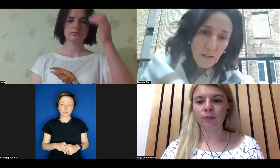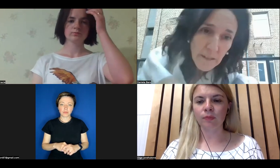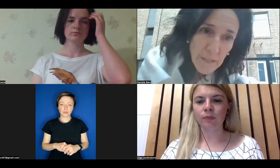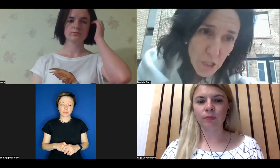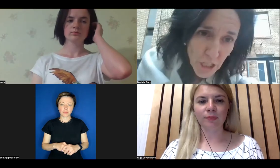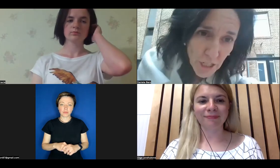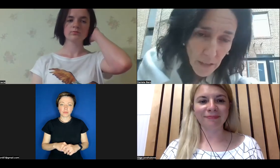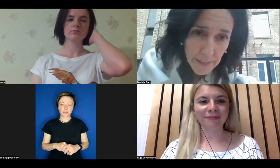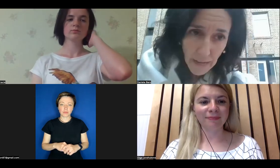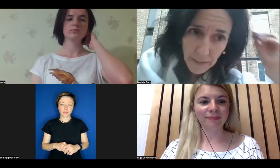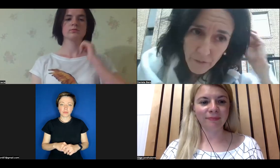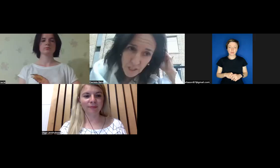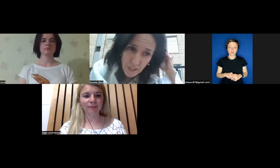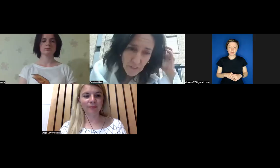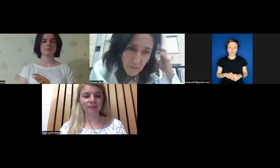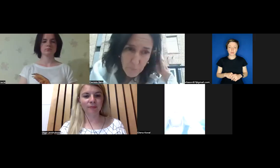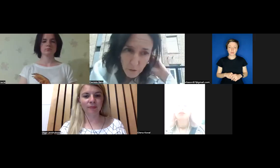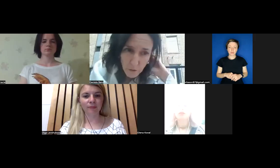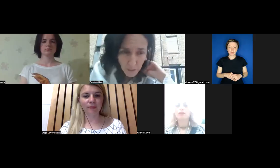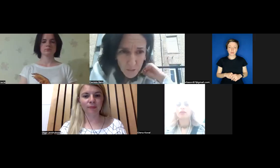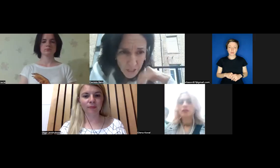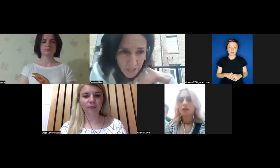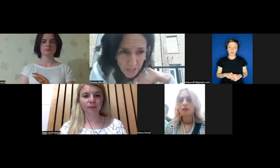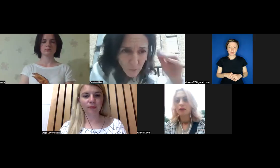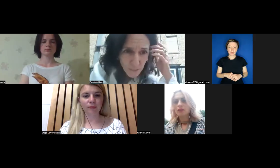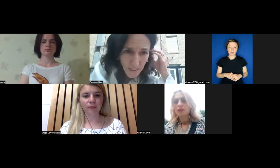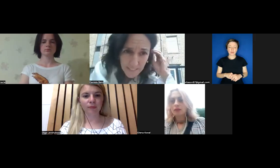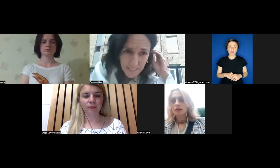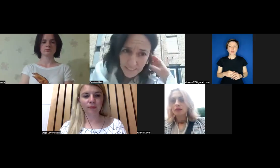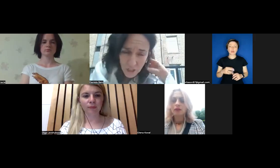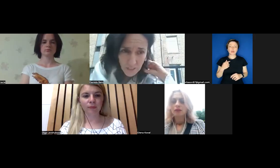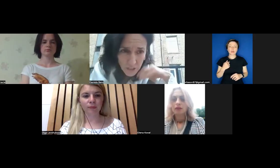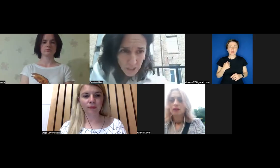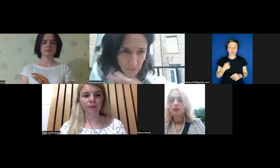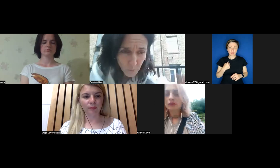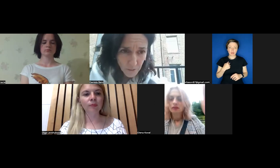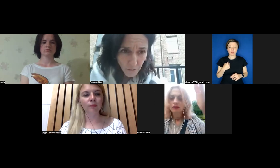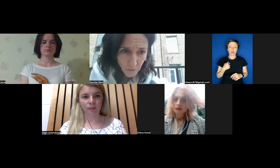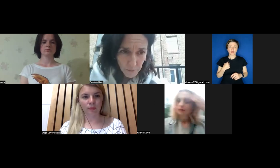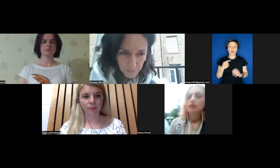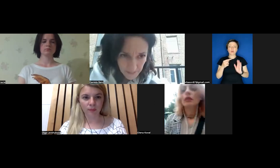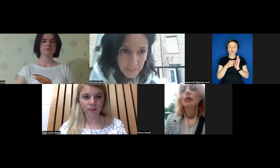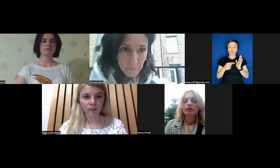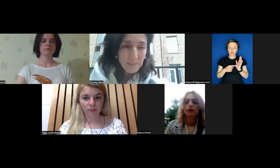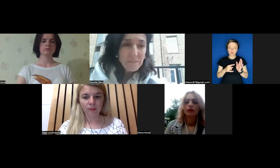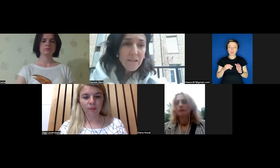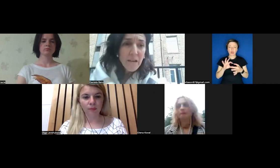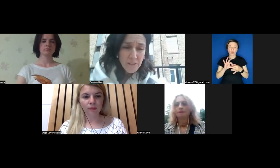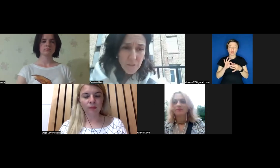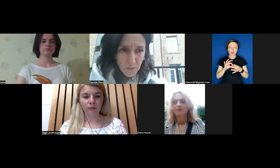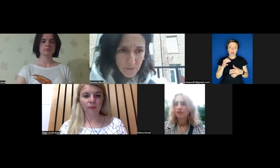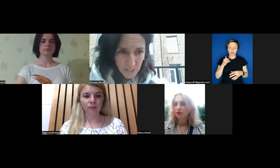I will share, I can share the report, but I will share again with Halina. She can share it with all the participants.